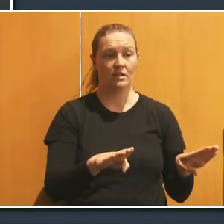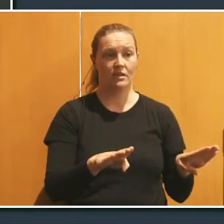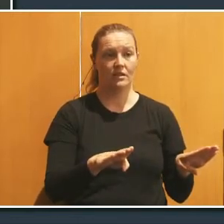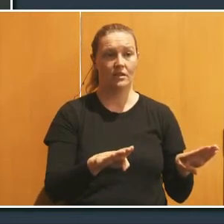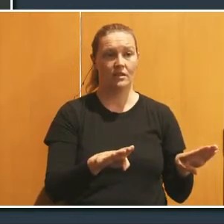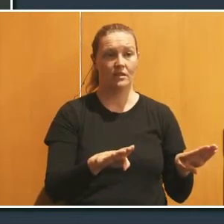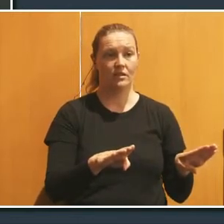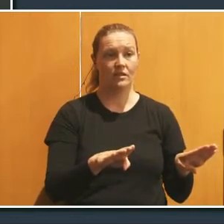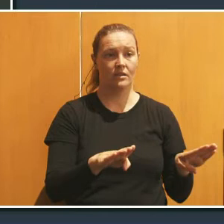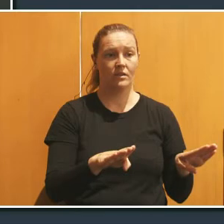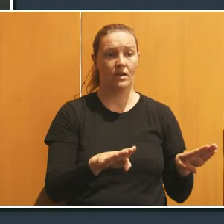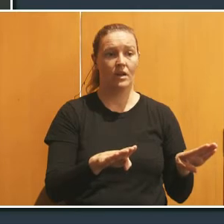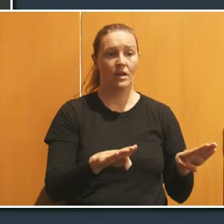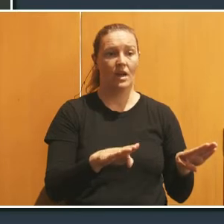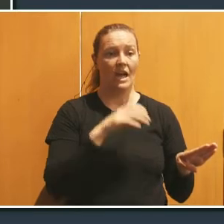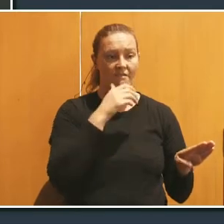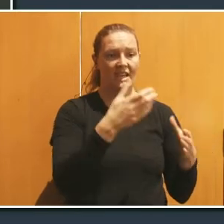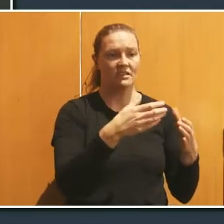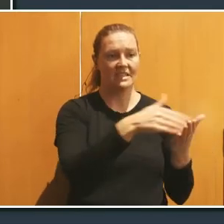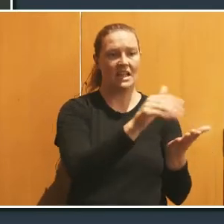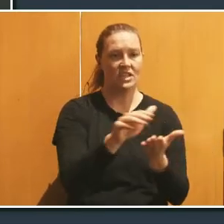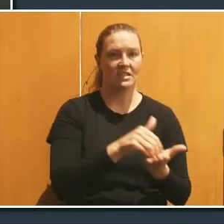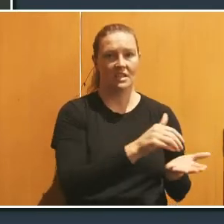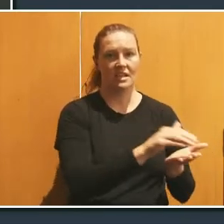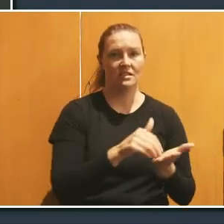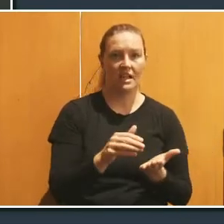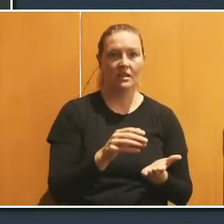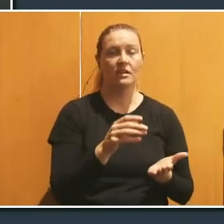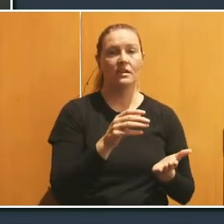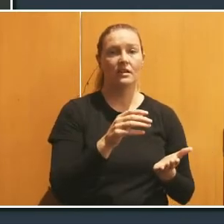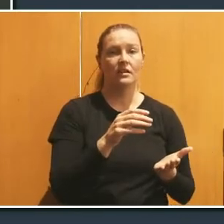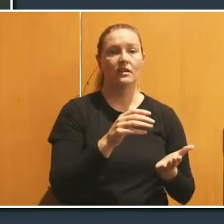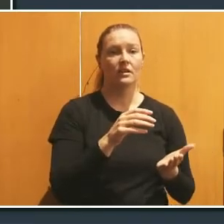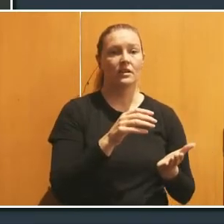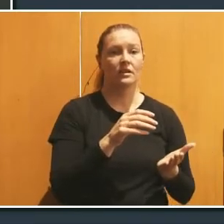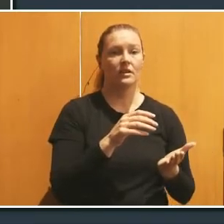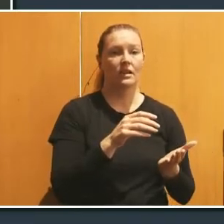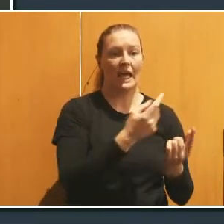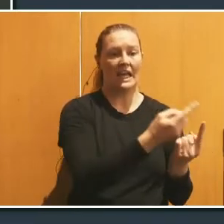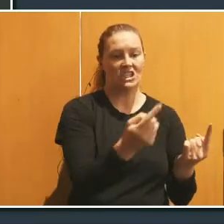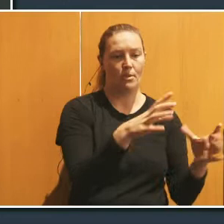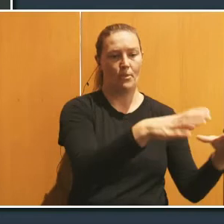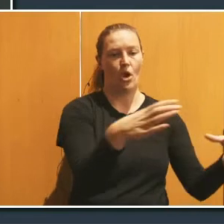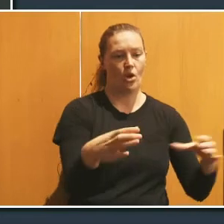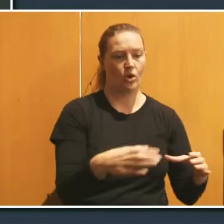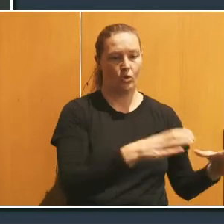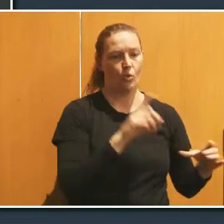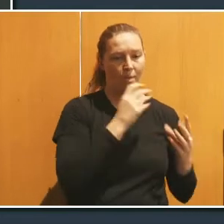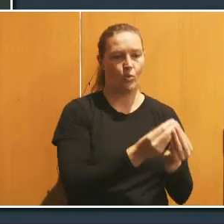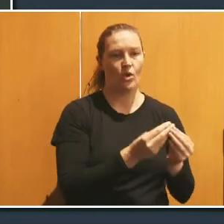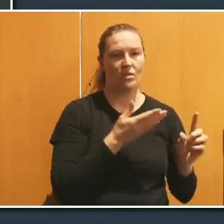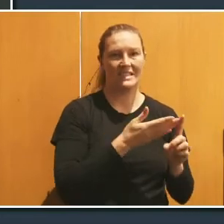most landowners do know. They're going to know, okay, if I can subdivide my land into this many blocks, and each block is going to be worth this much